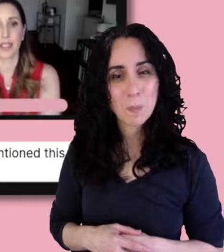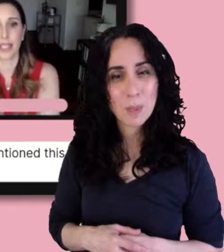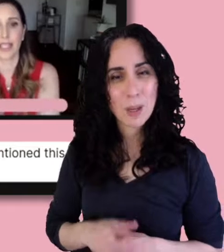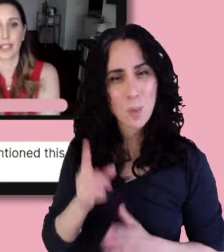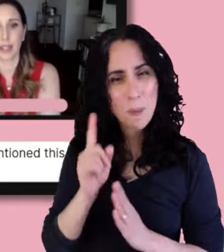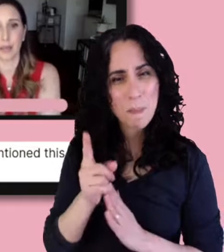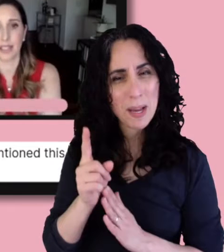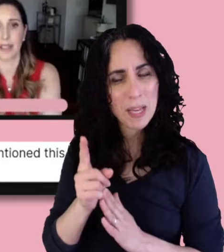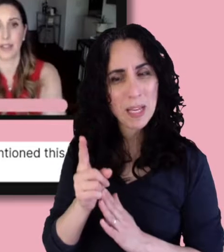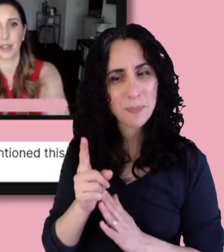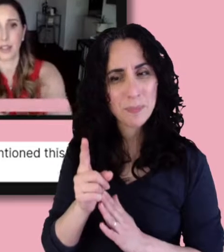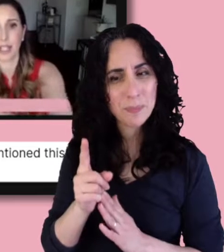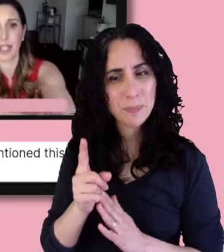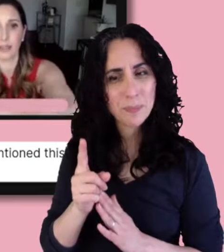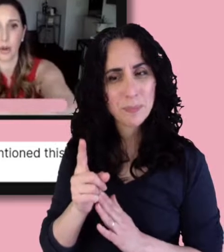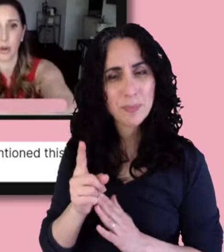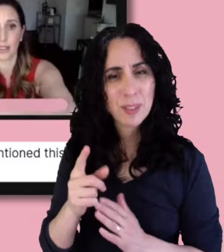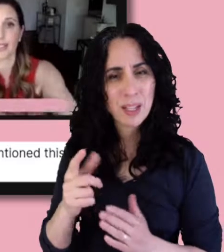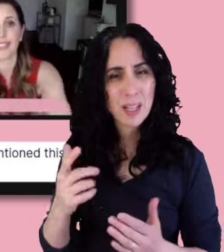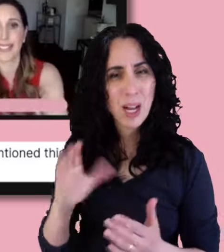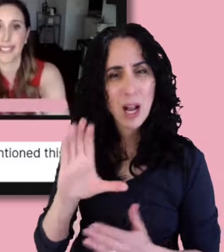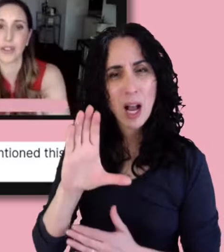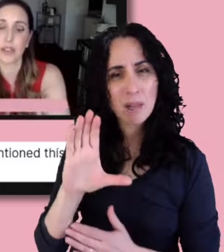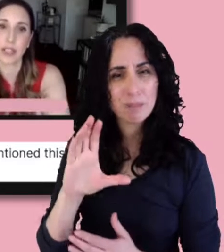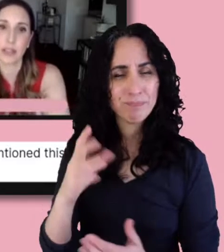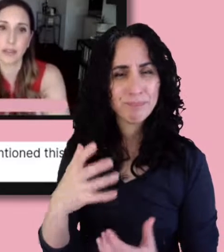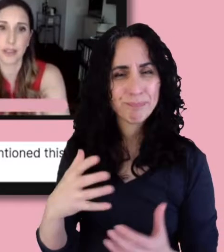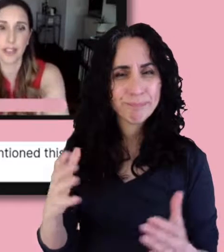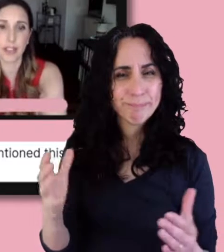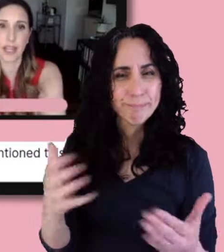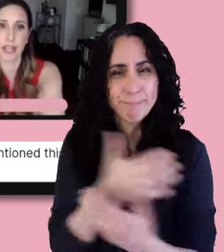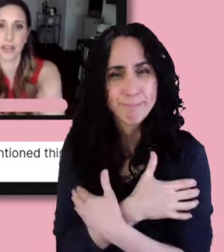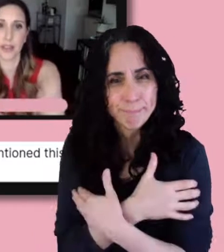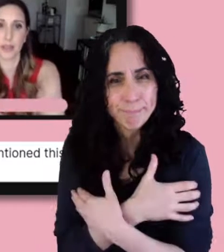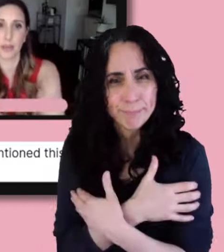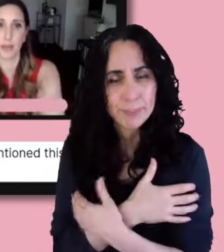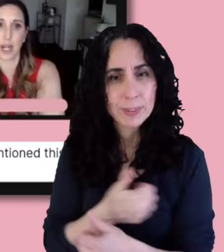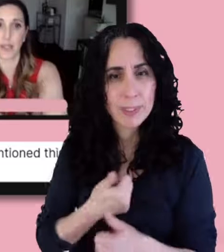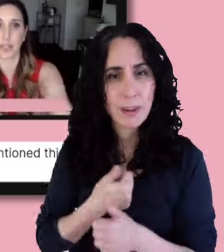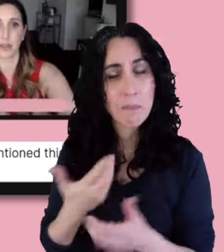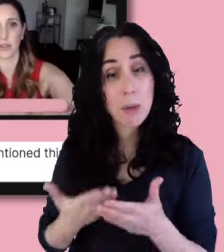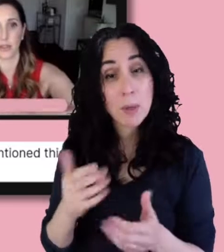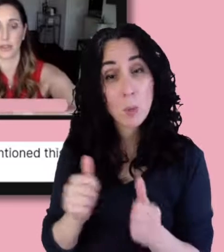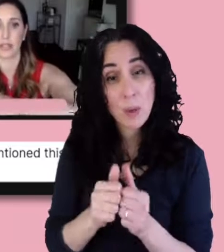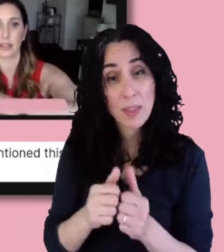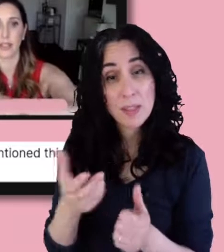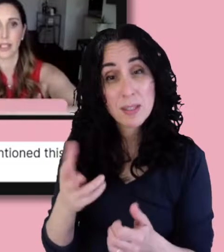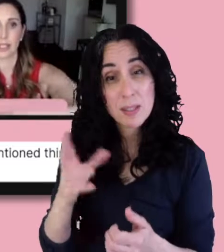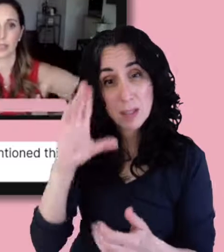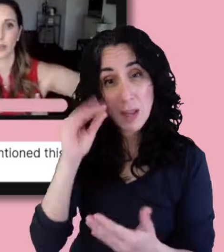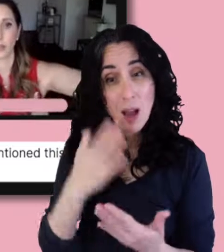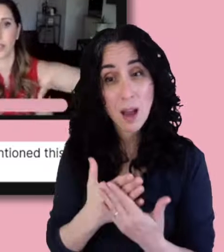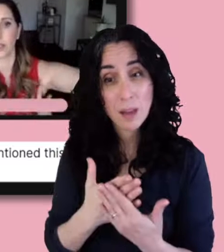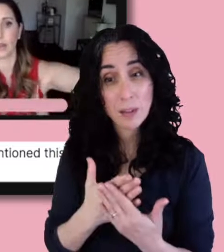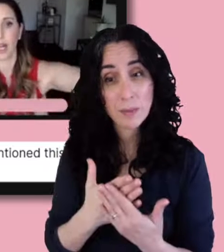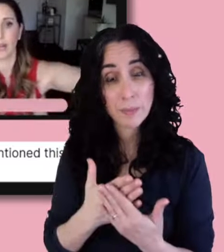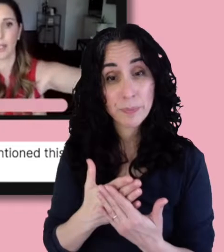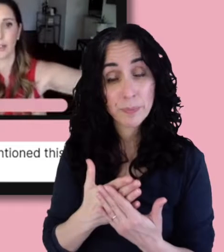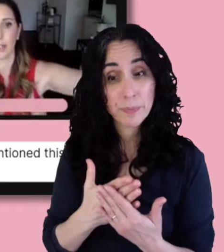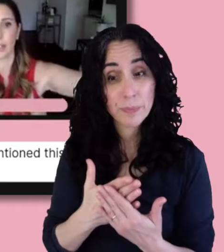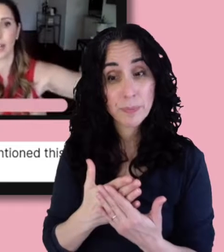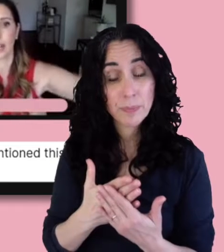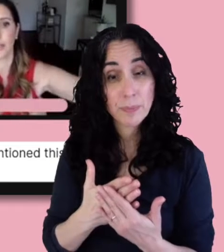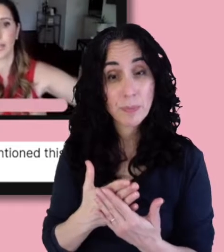really taking a minute to just kind of contain yourself and perhaps even with your son, is sort of to grab